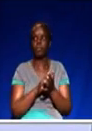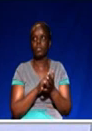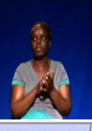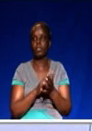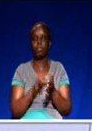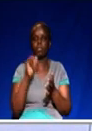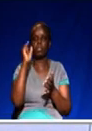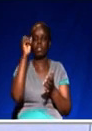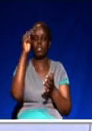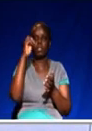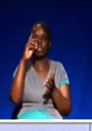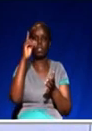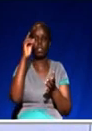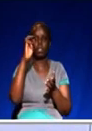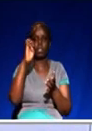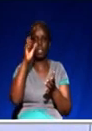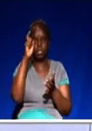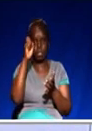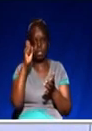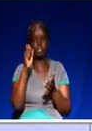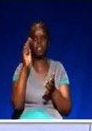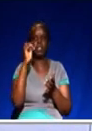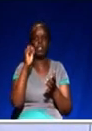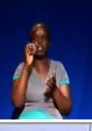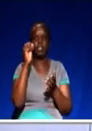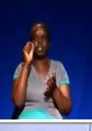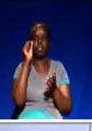the index notation